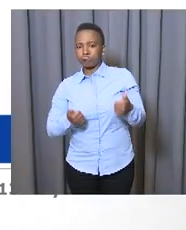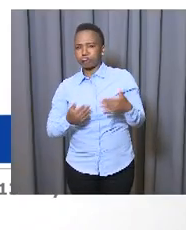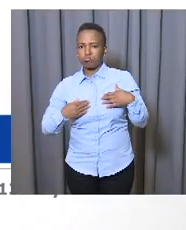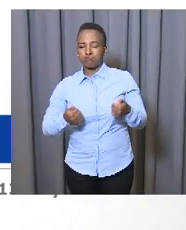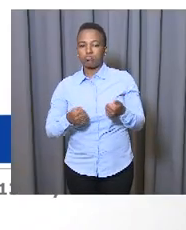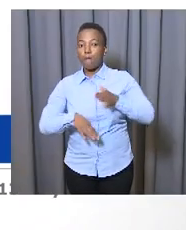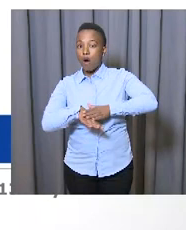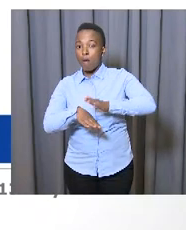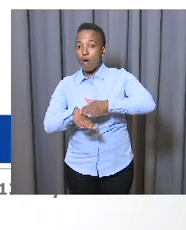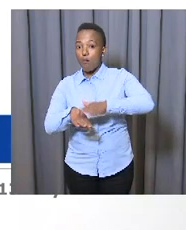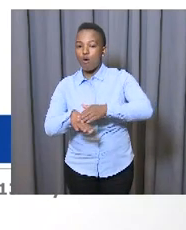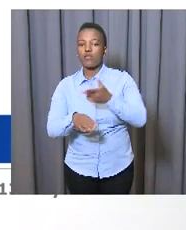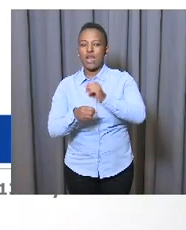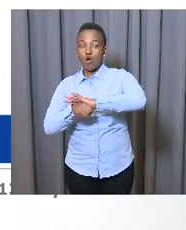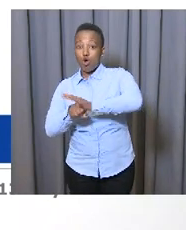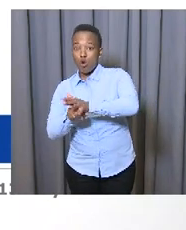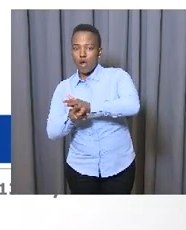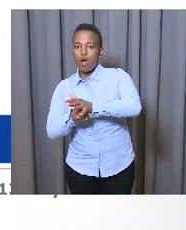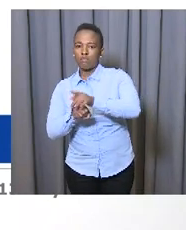fewer active cases.